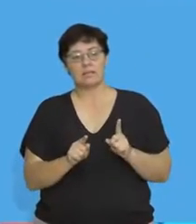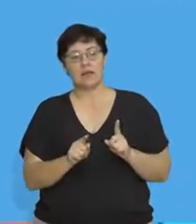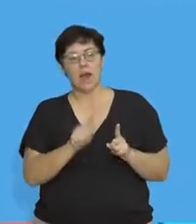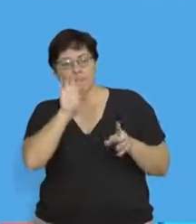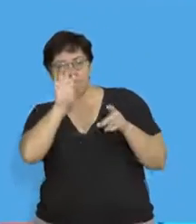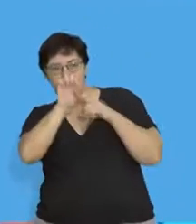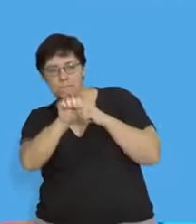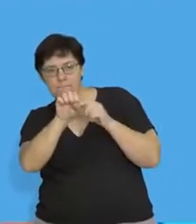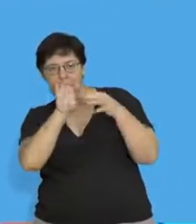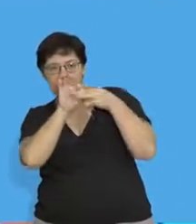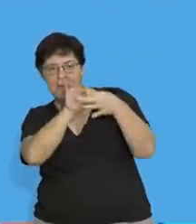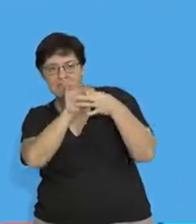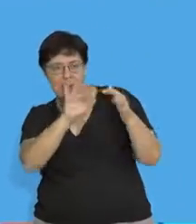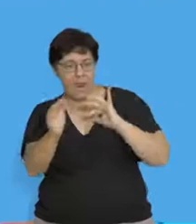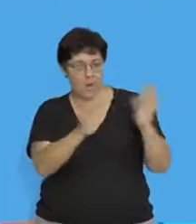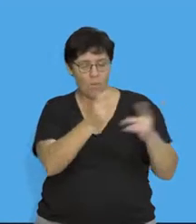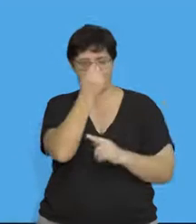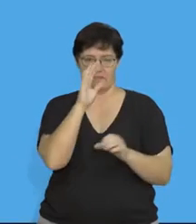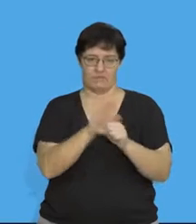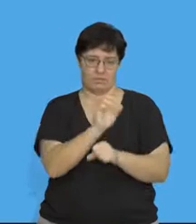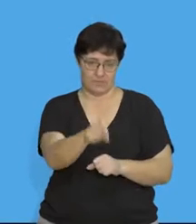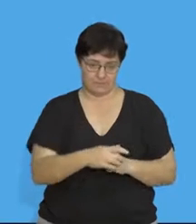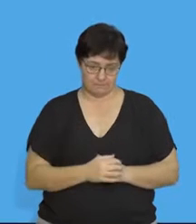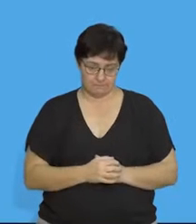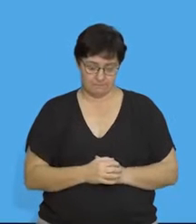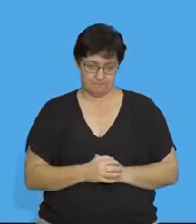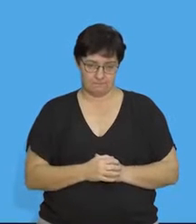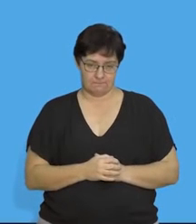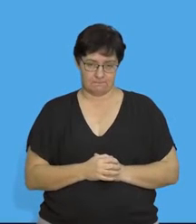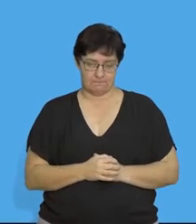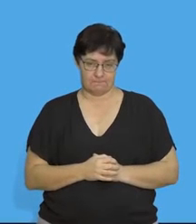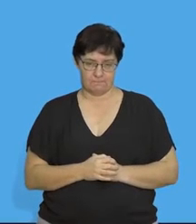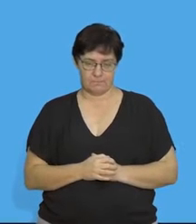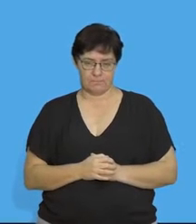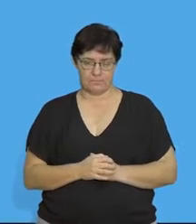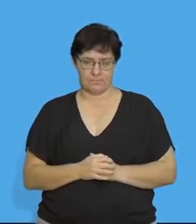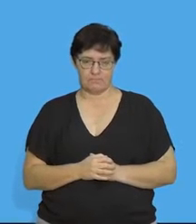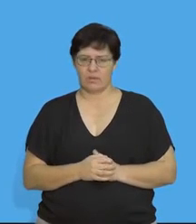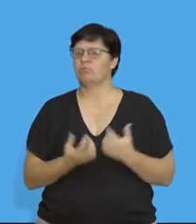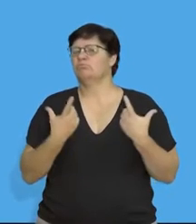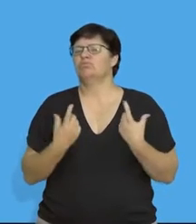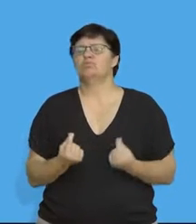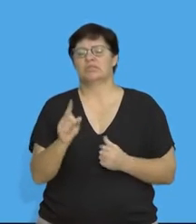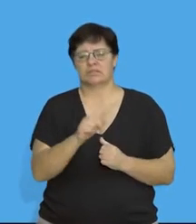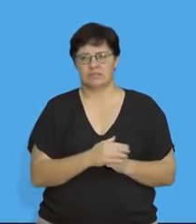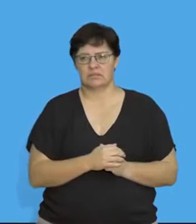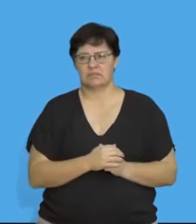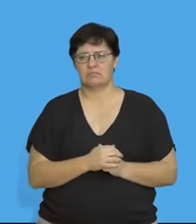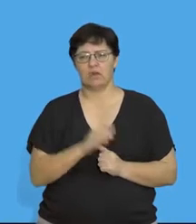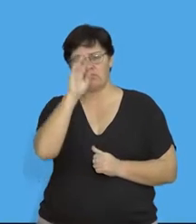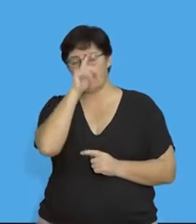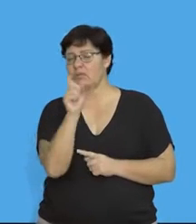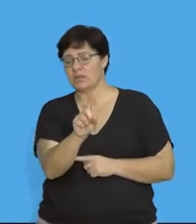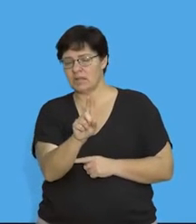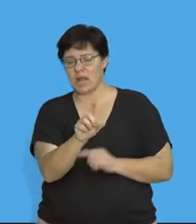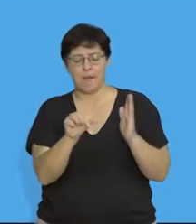importance of relationships. So, in terms of what we're going to be doing, let's remind ourselves of some